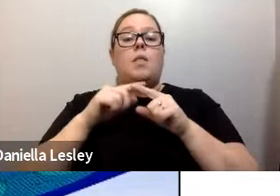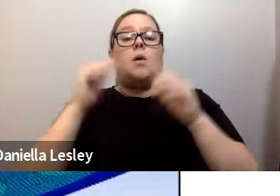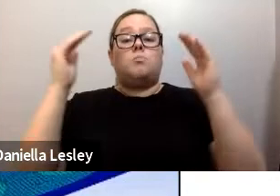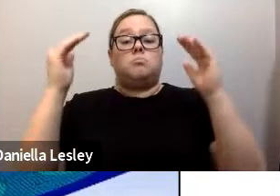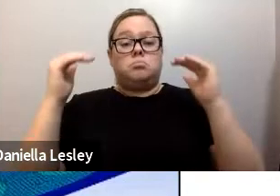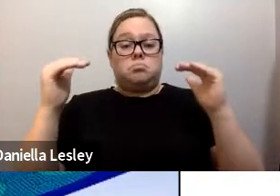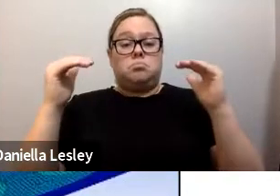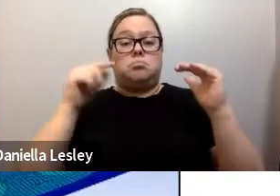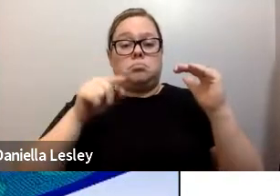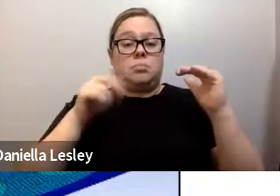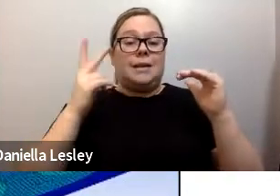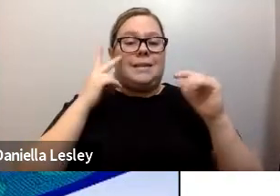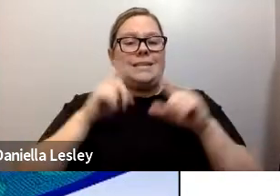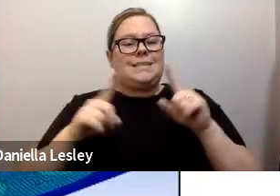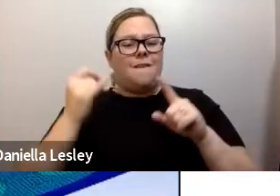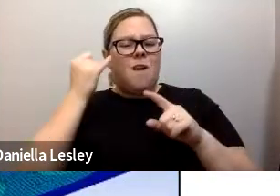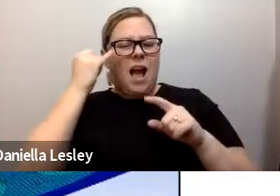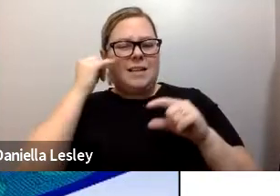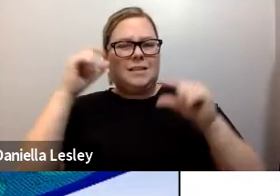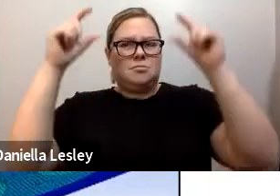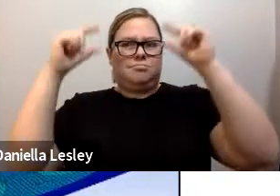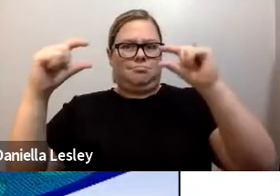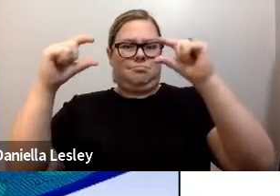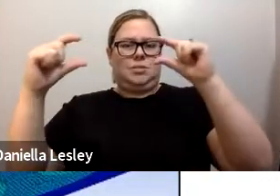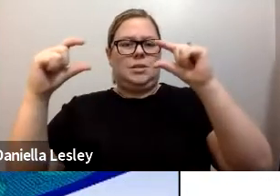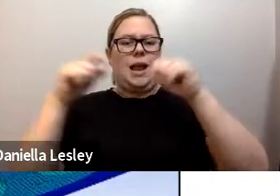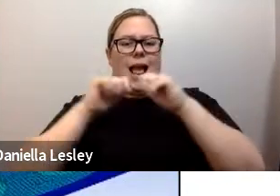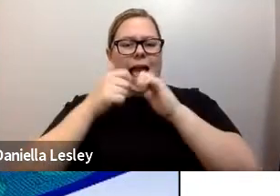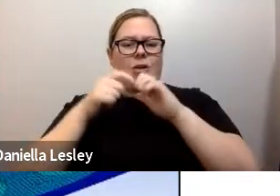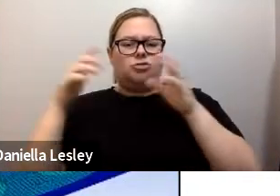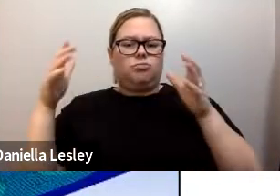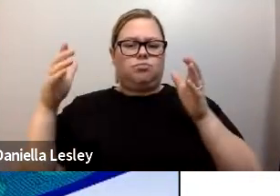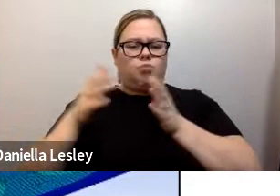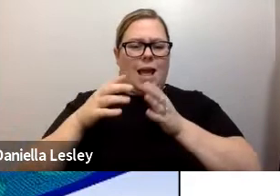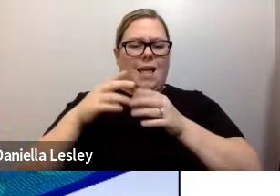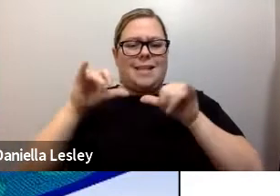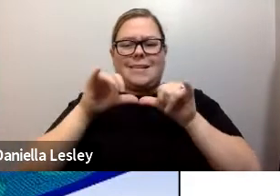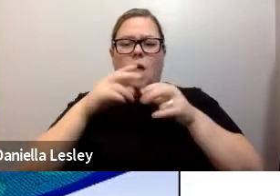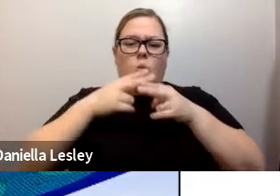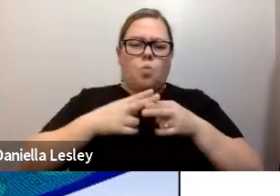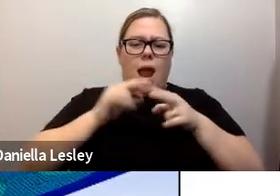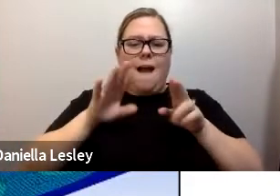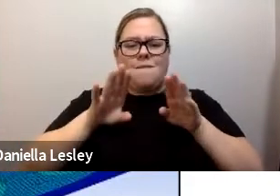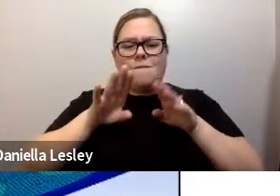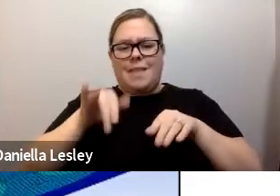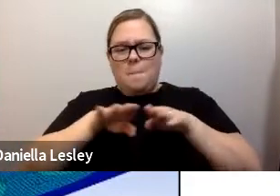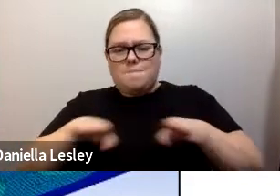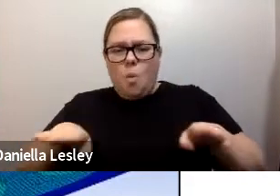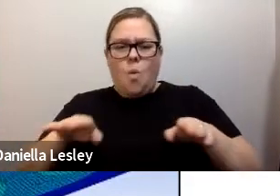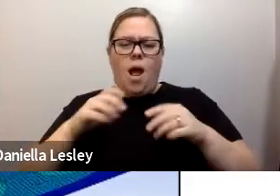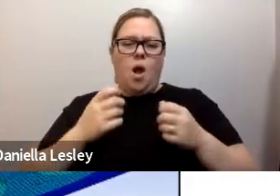the right, you see some different ideas on how to shrink the size and the weight of the board, what kind of materials could be